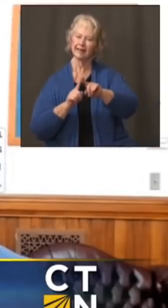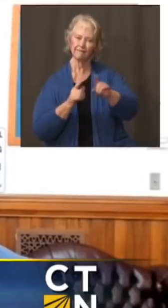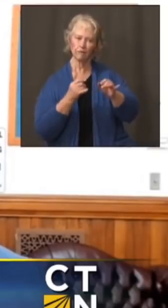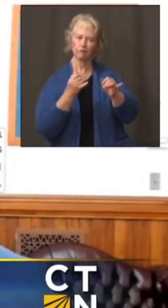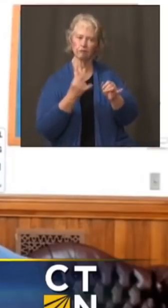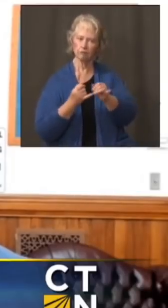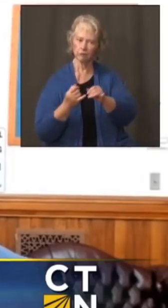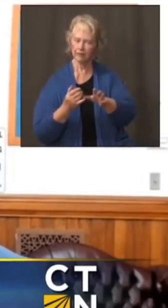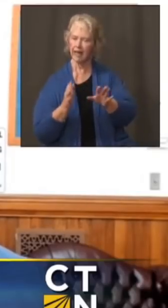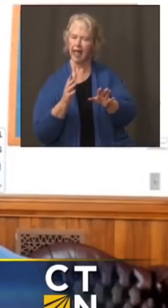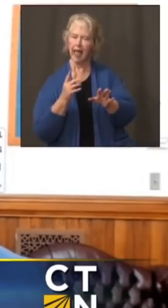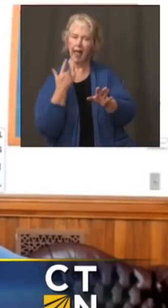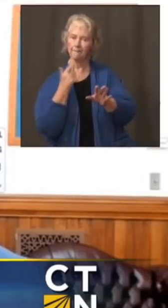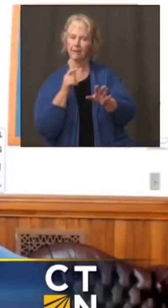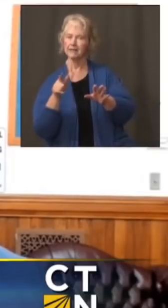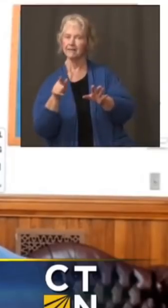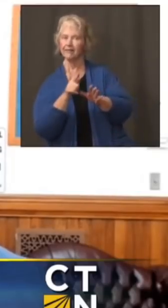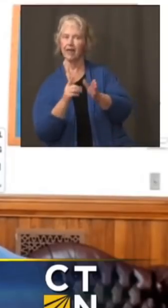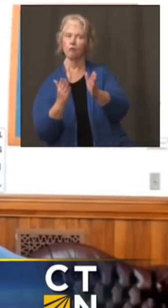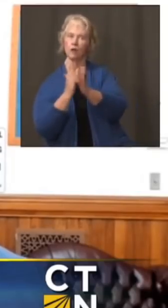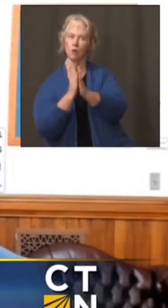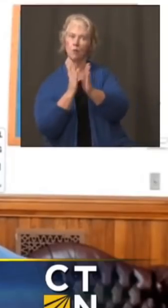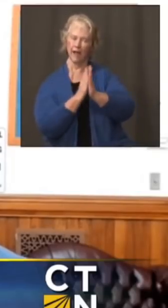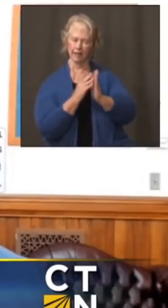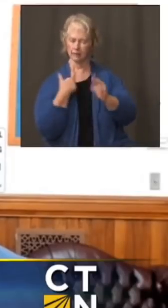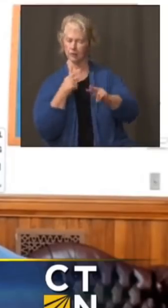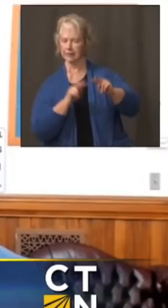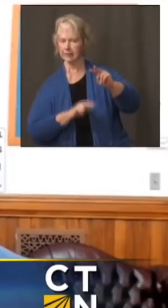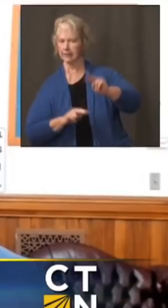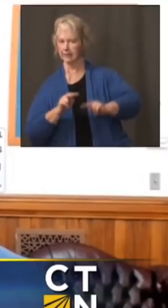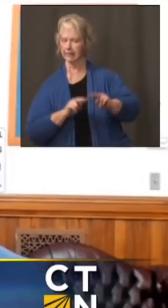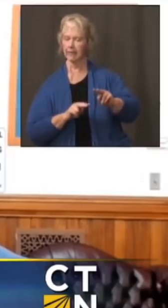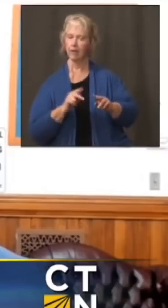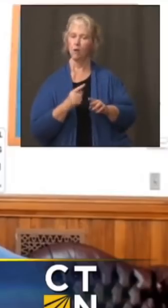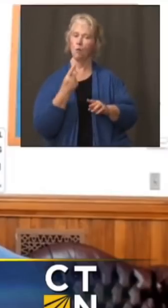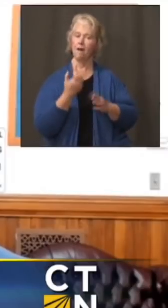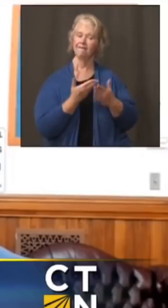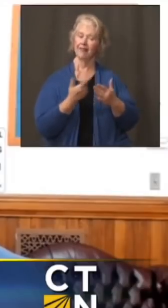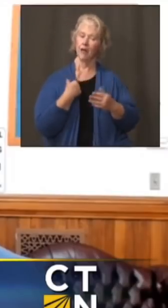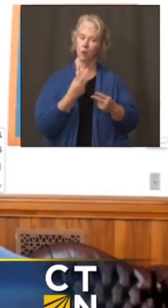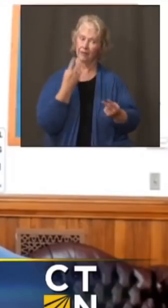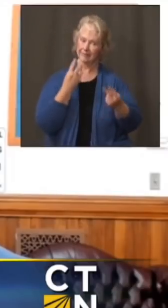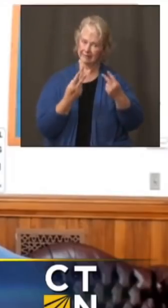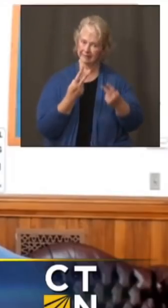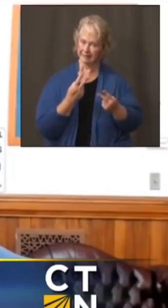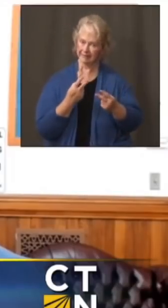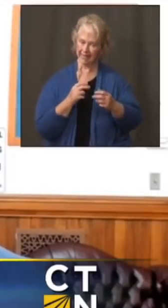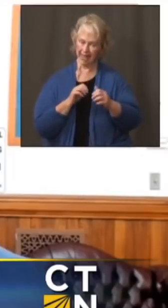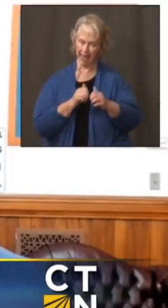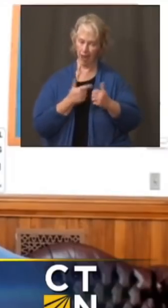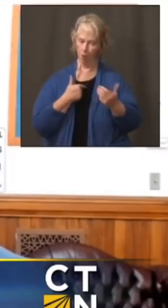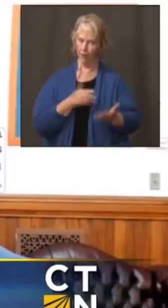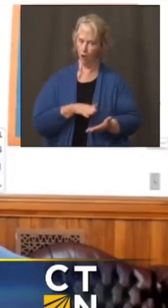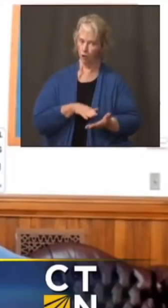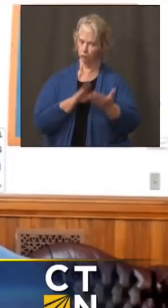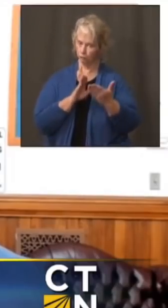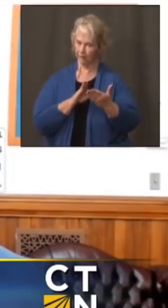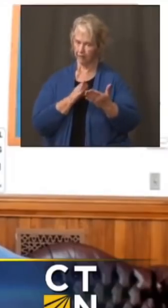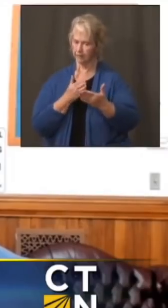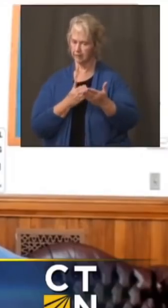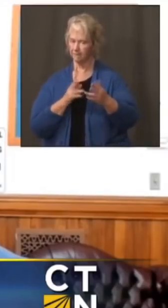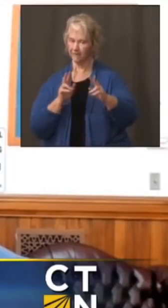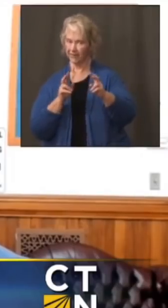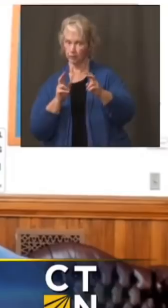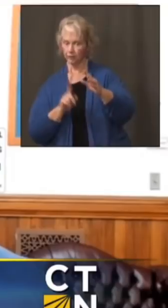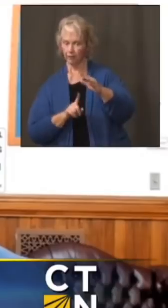those requests that was made by those towns. I think one of the things that we have seen is how we've addressed some of these issues that